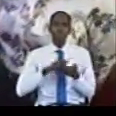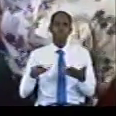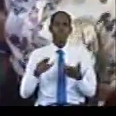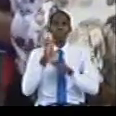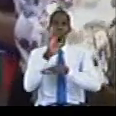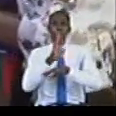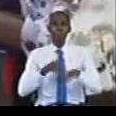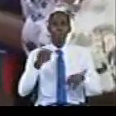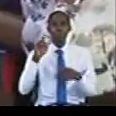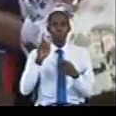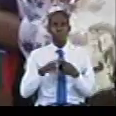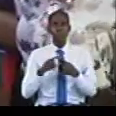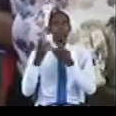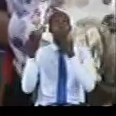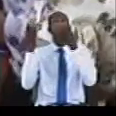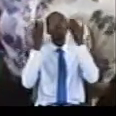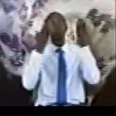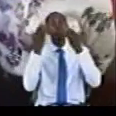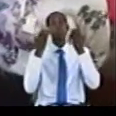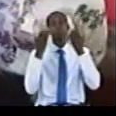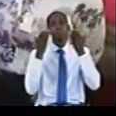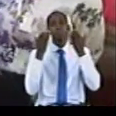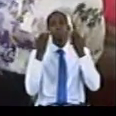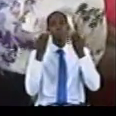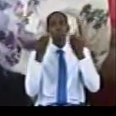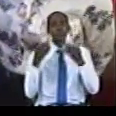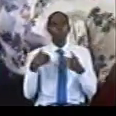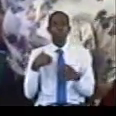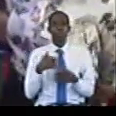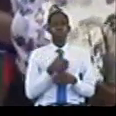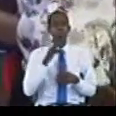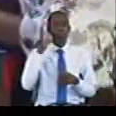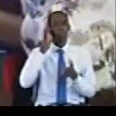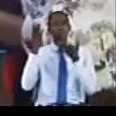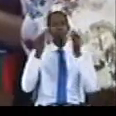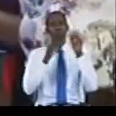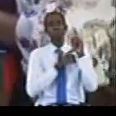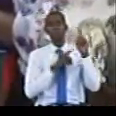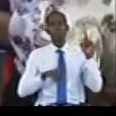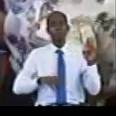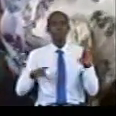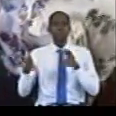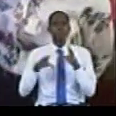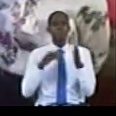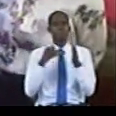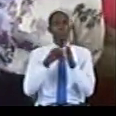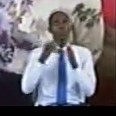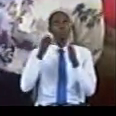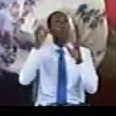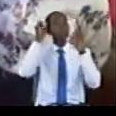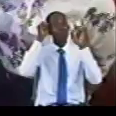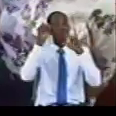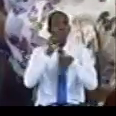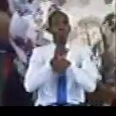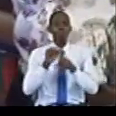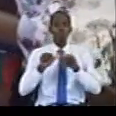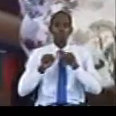to service, was serve the Lord. Do his work and keep on doing